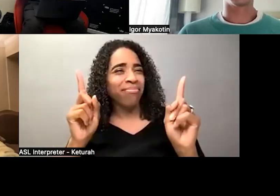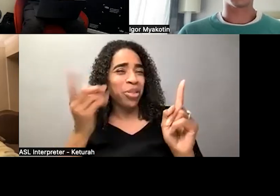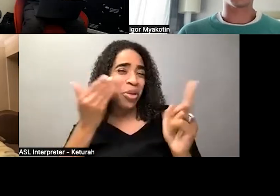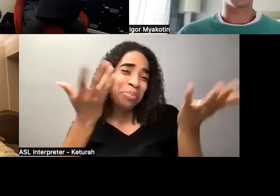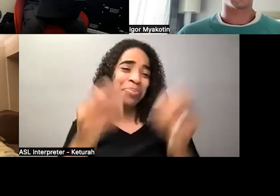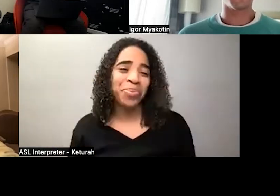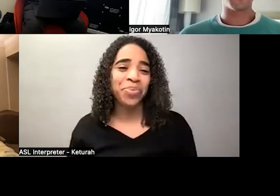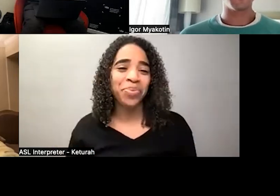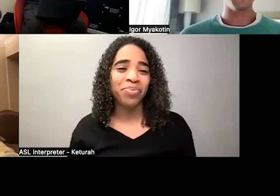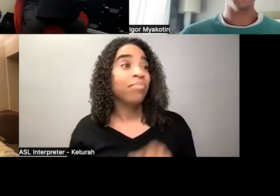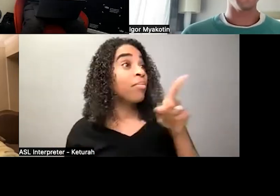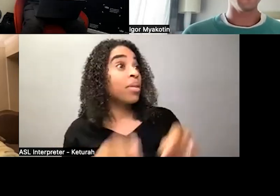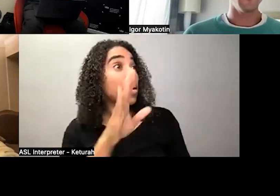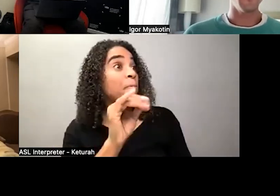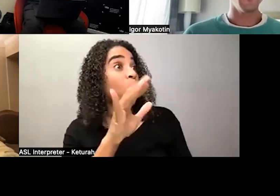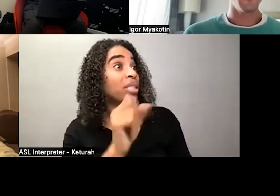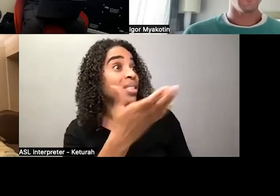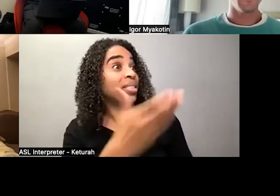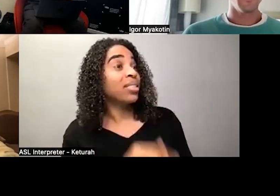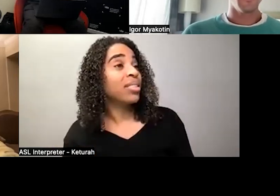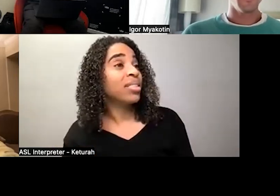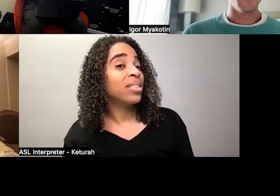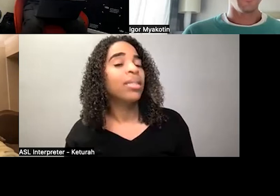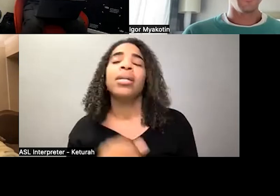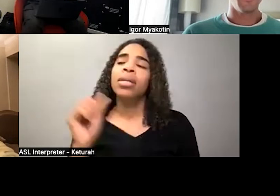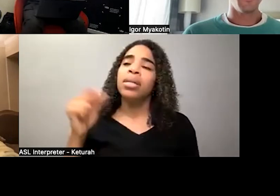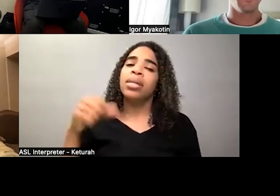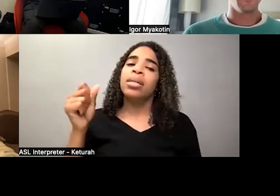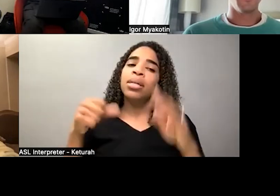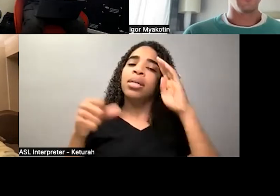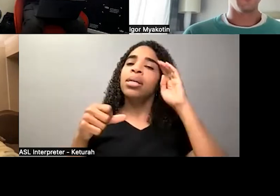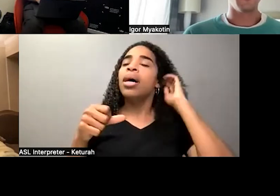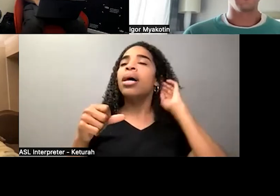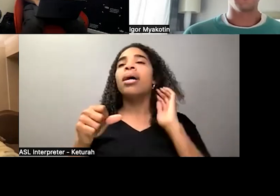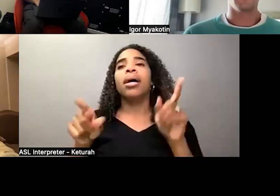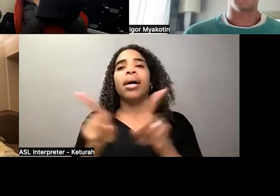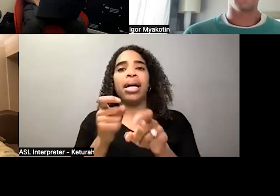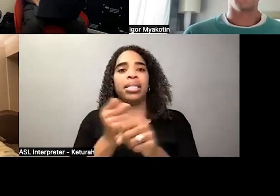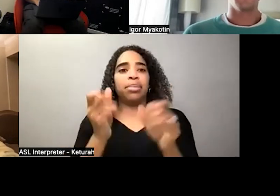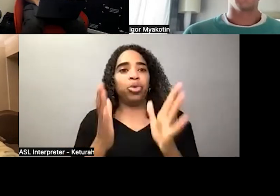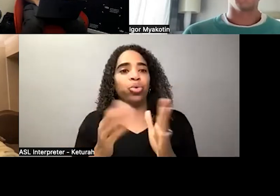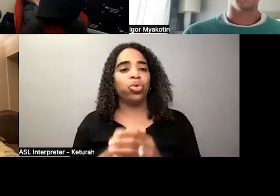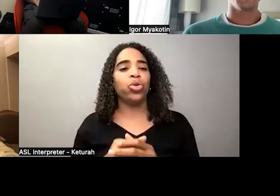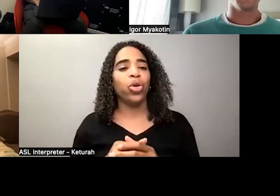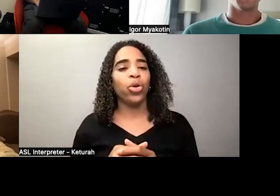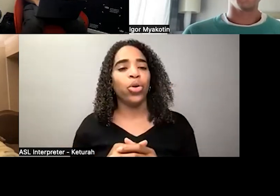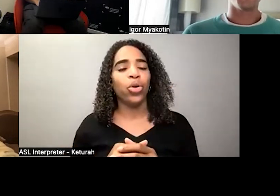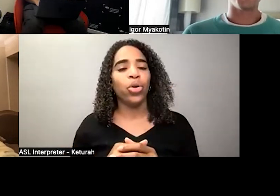Boris, to you. Yes, well, in my case, as a producer, I'm not a